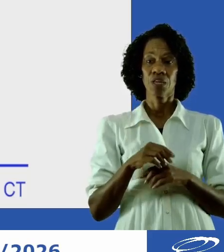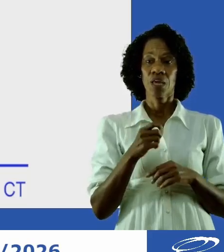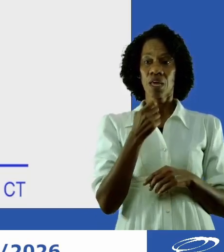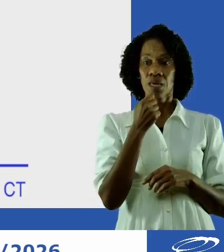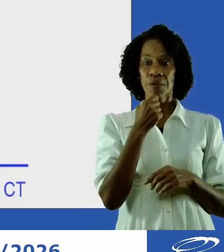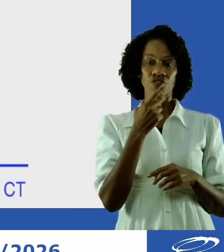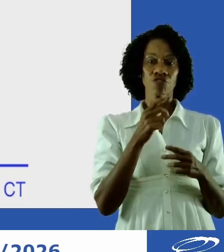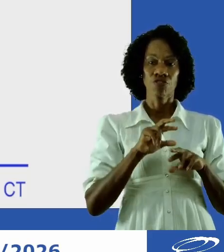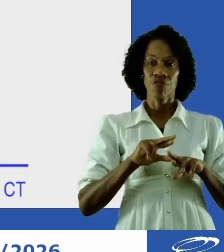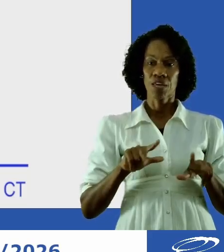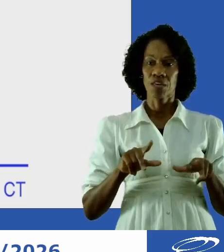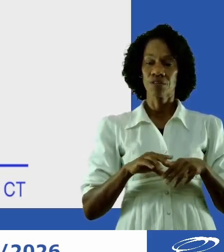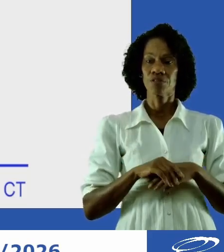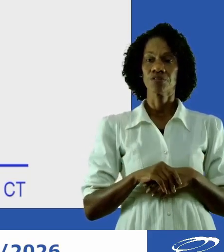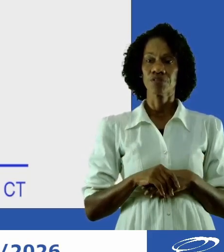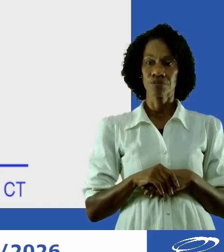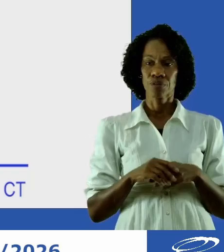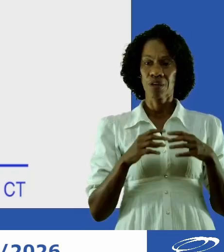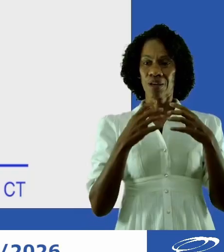of potential